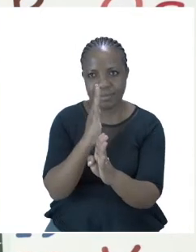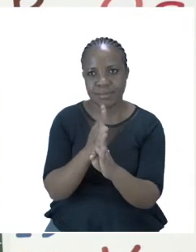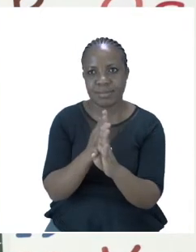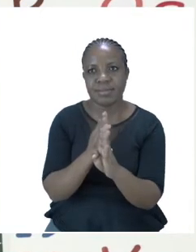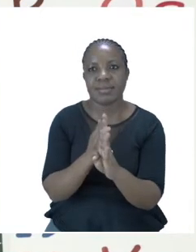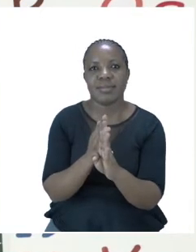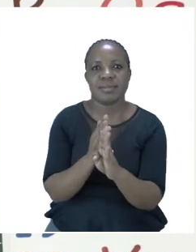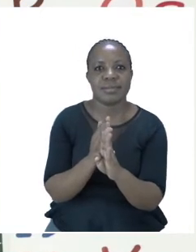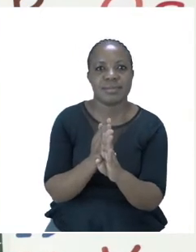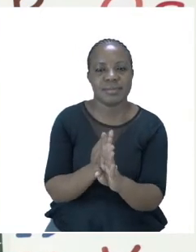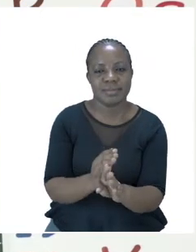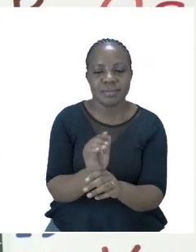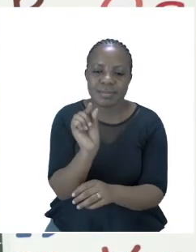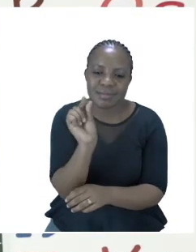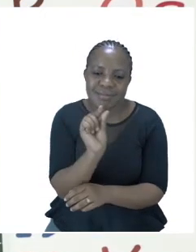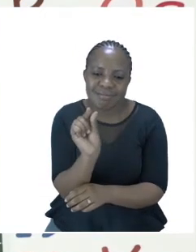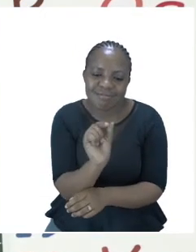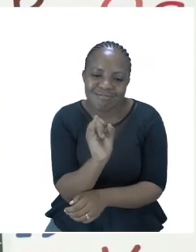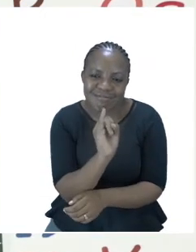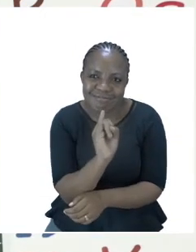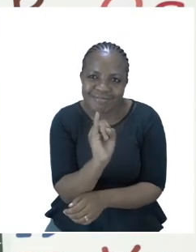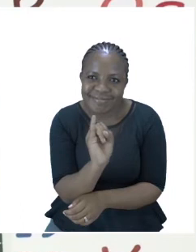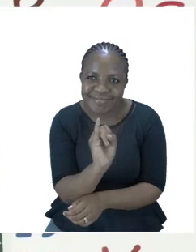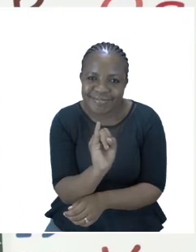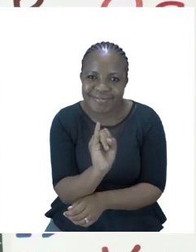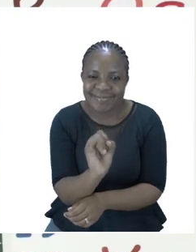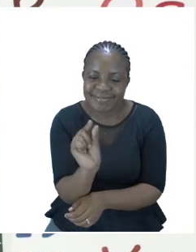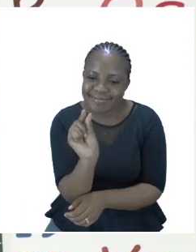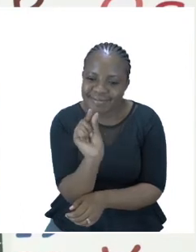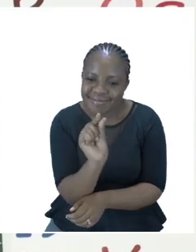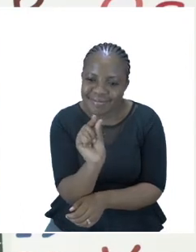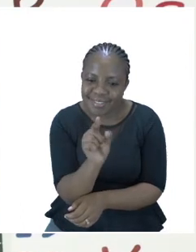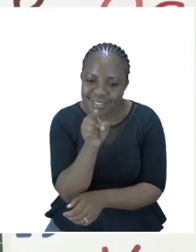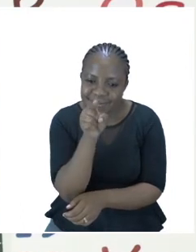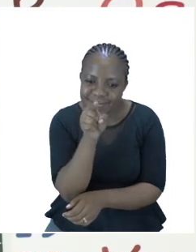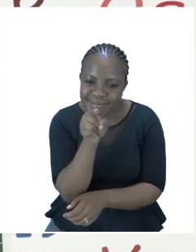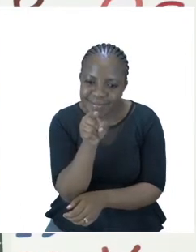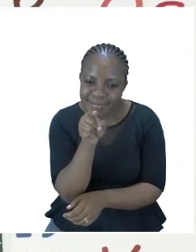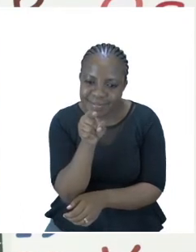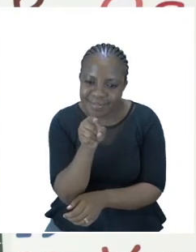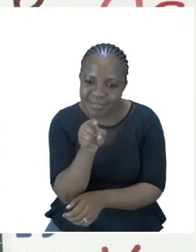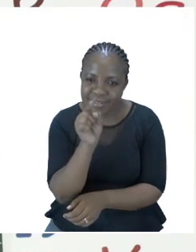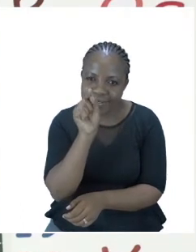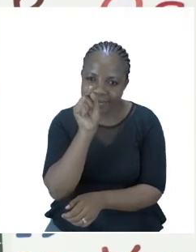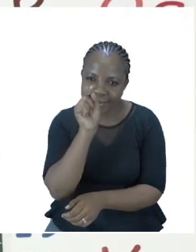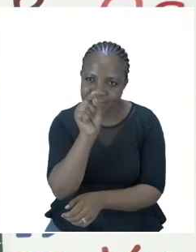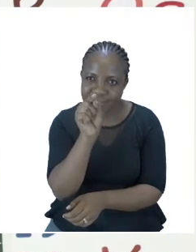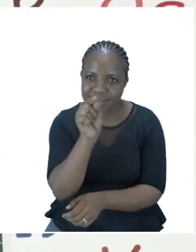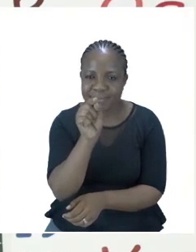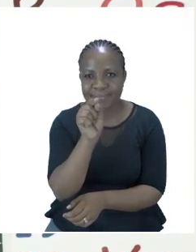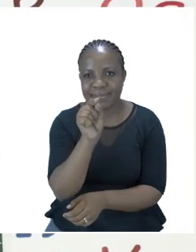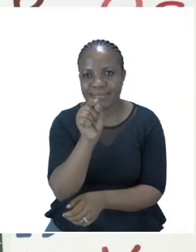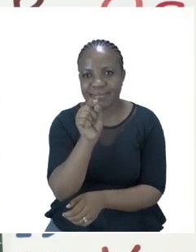I is a very small letter with a floating head. Can you see